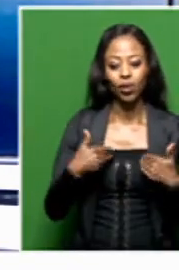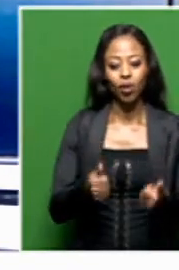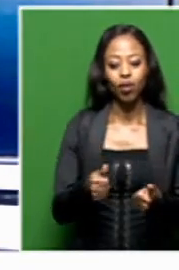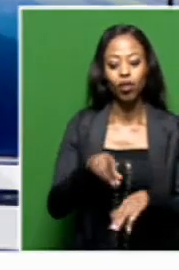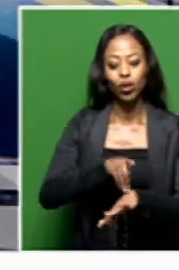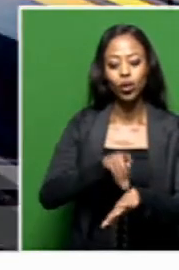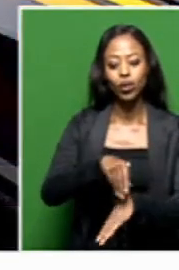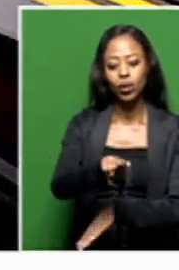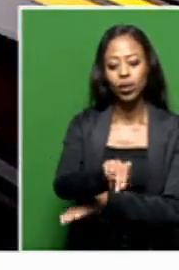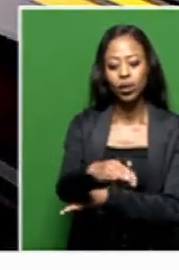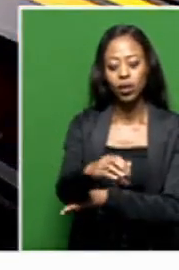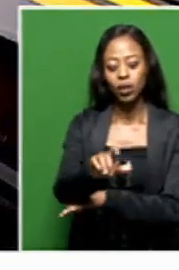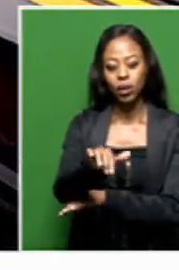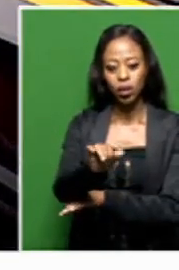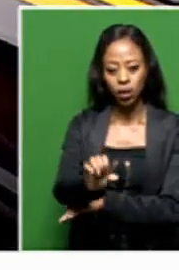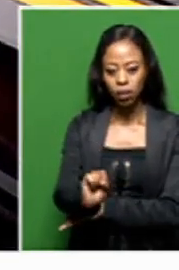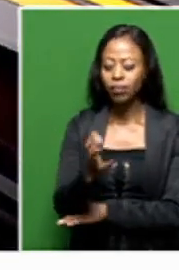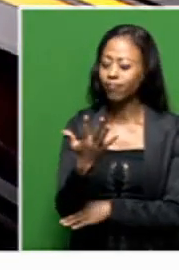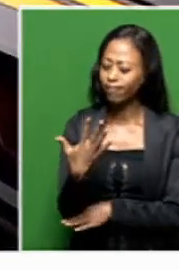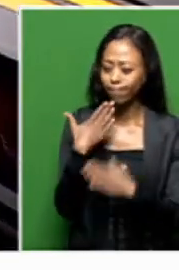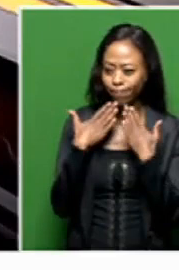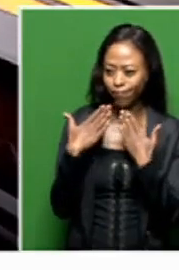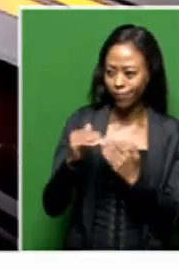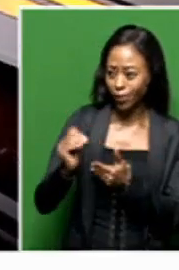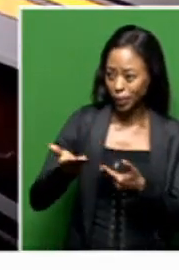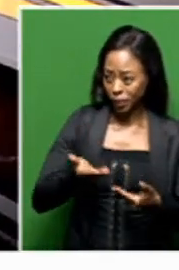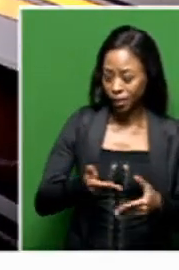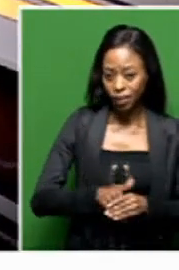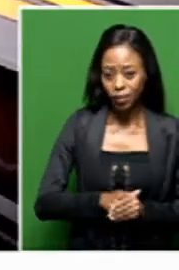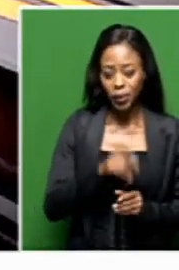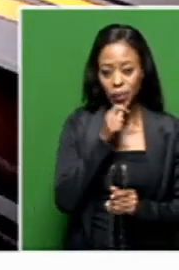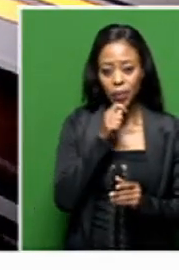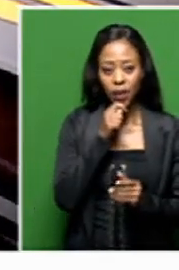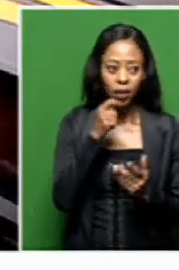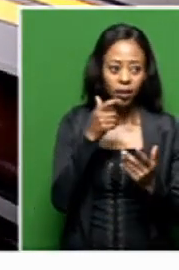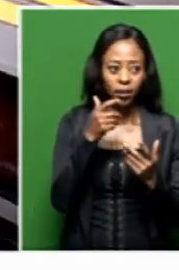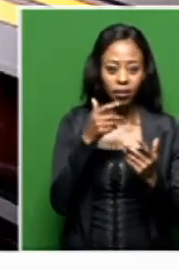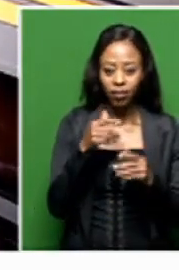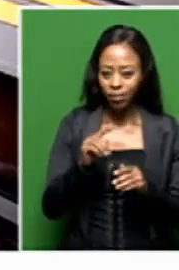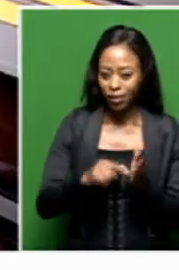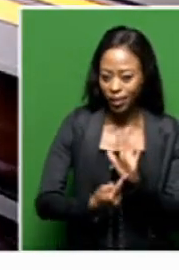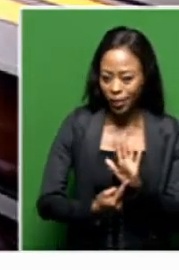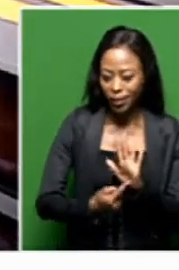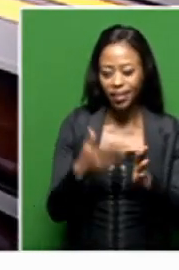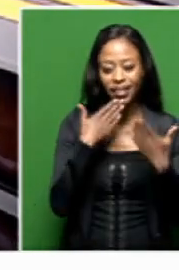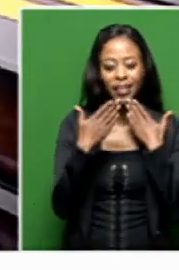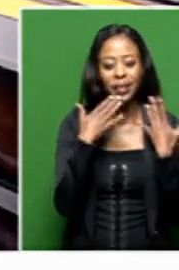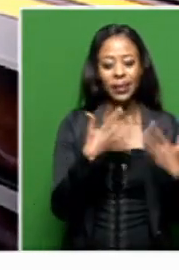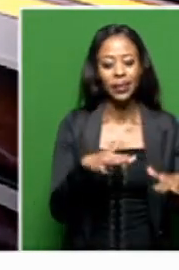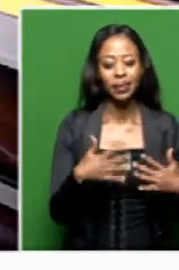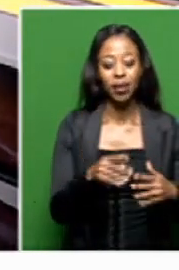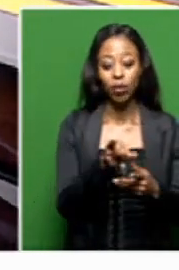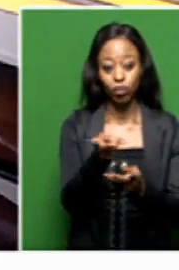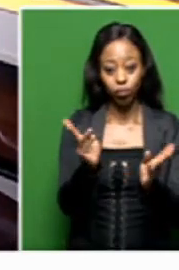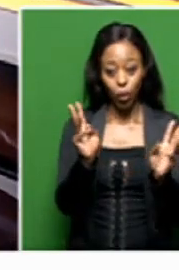Health, Dr. Nicholas Crisp. Dr. Crisp, thank you so much for your time. Welcome to Morning Live. Good morning, Sakina, and good morning to all the